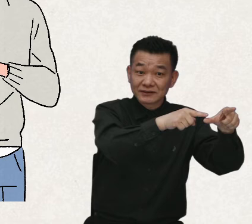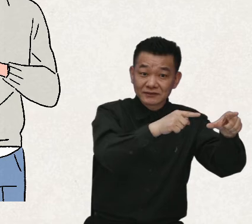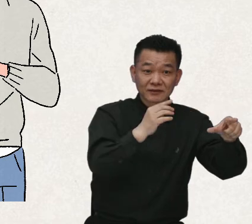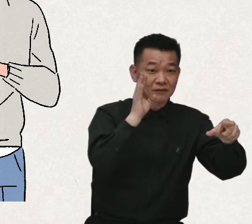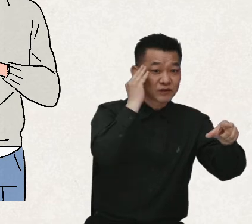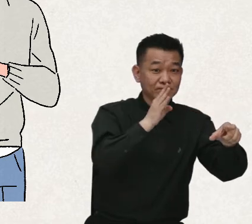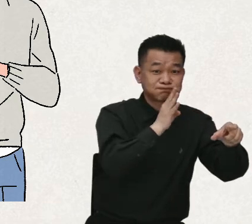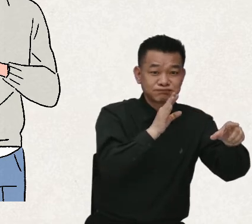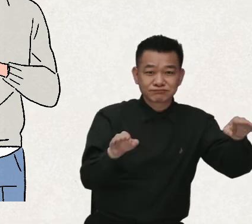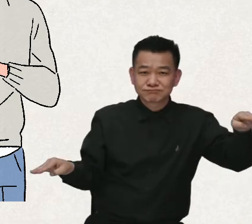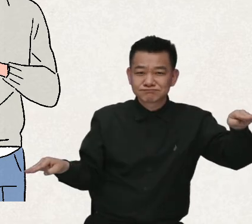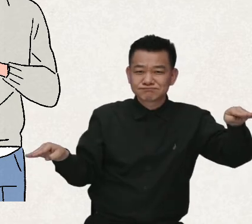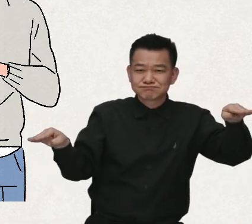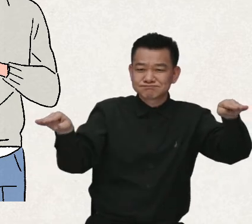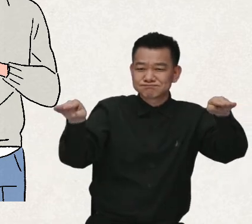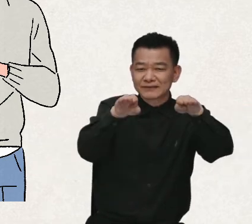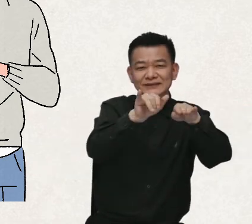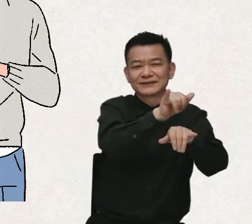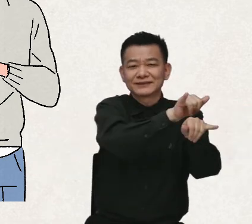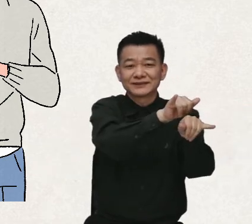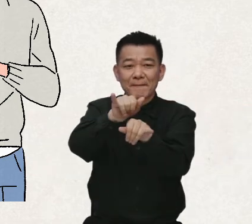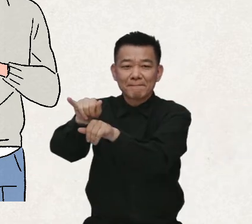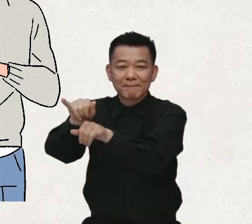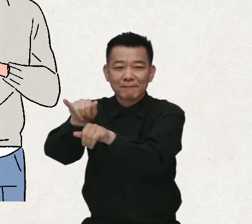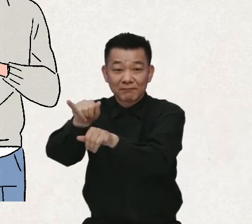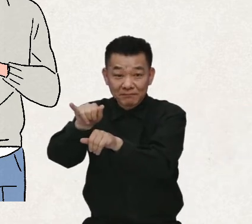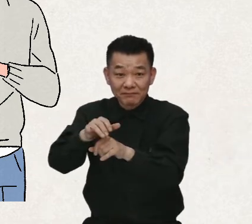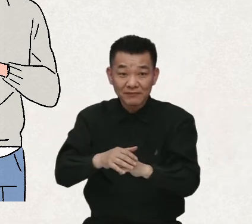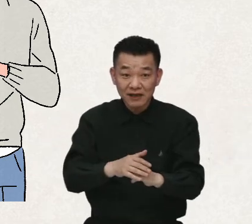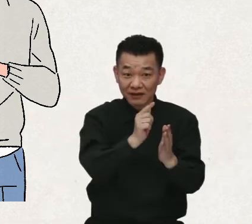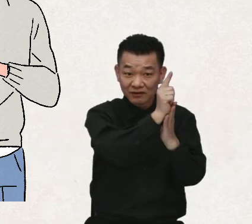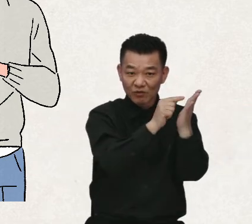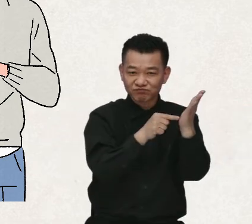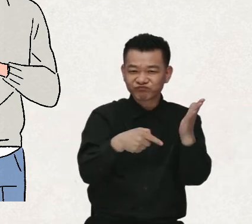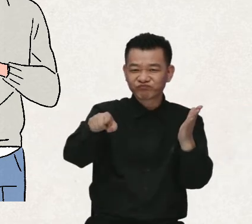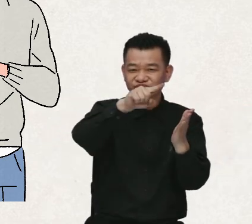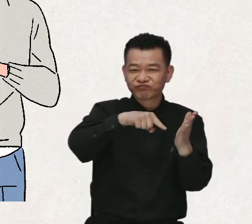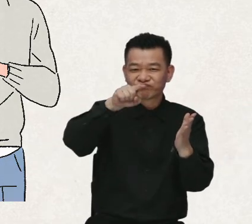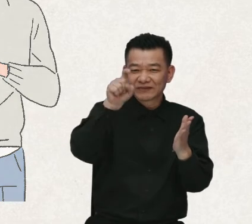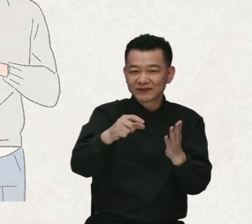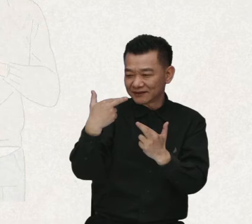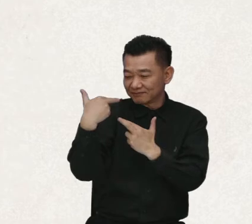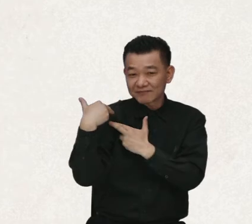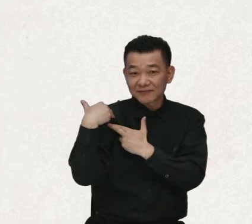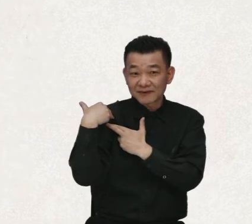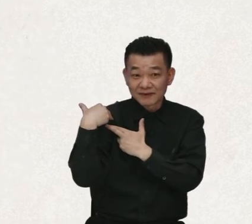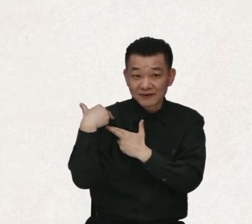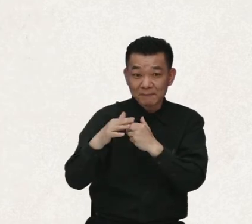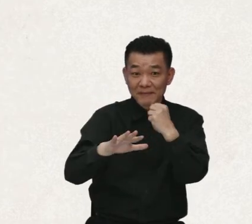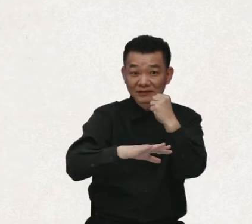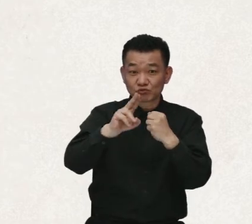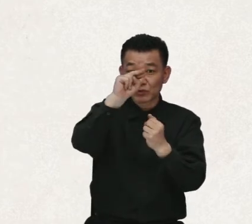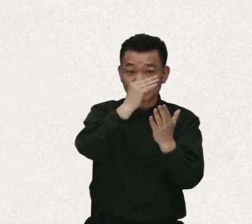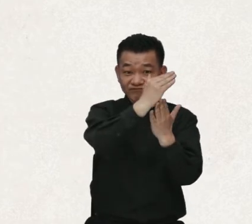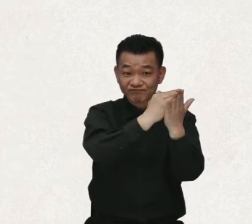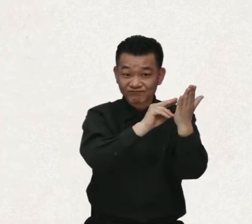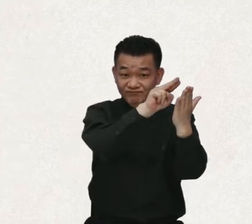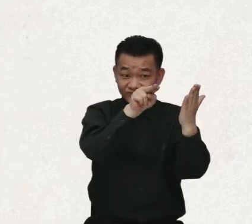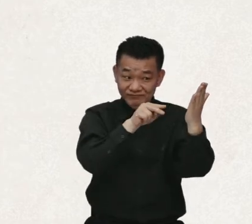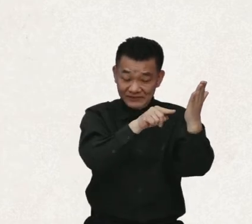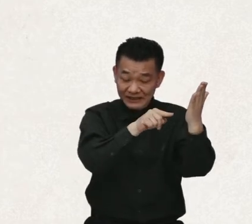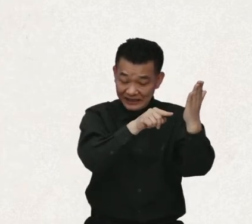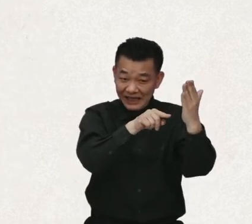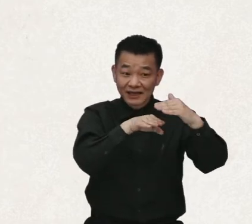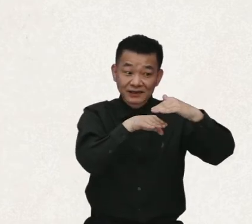has the same status with the Korean national language and enforced it by law. In order to ensure the access